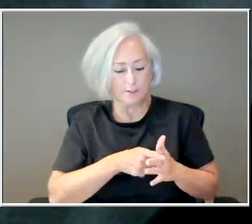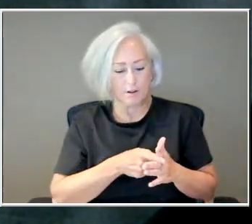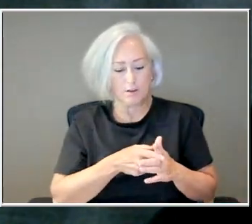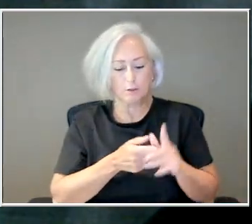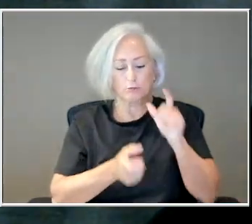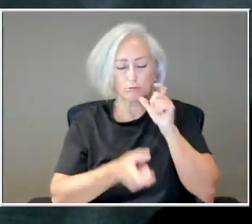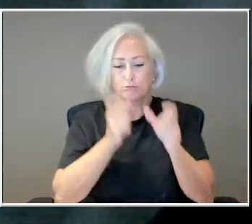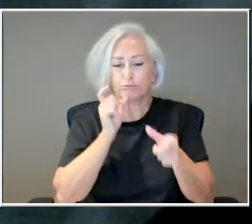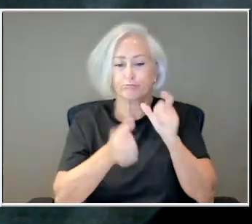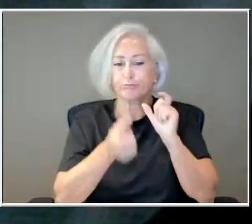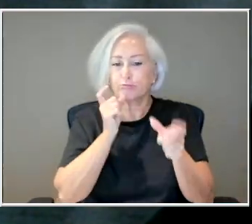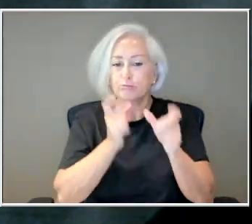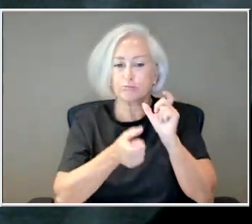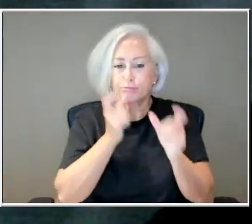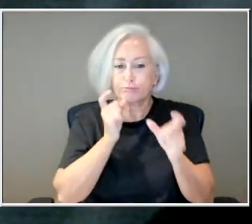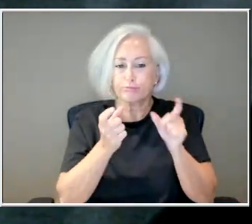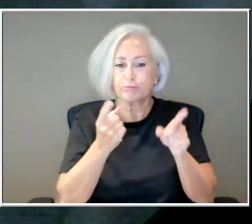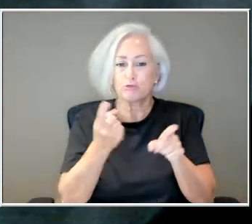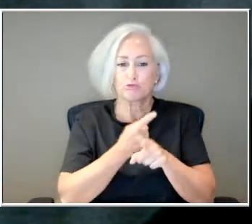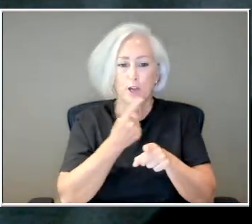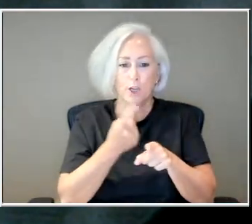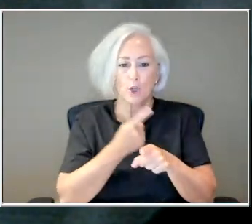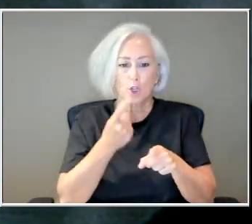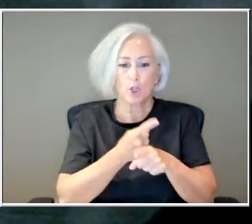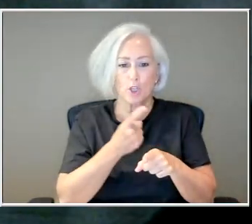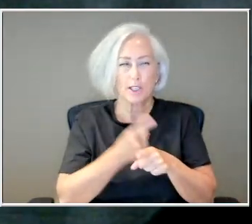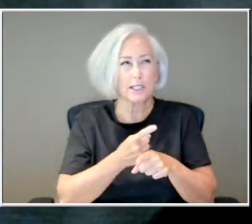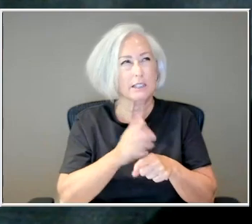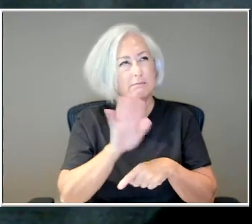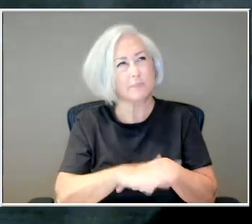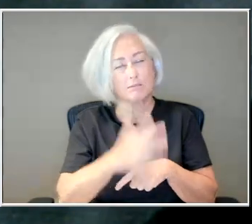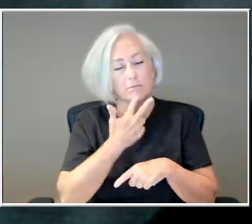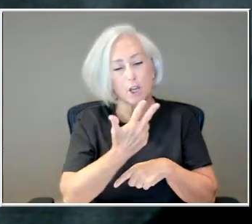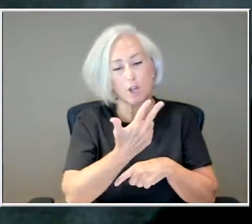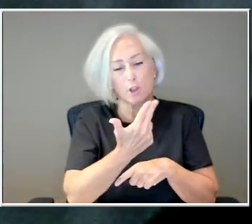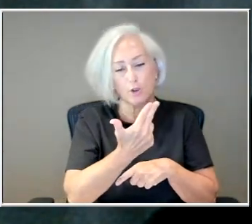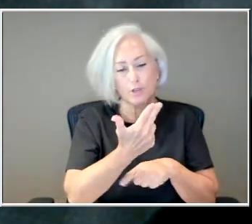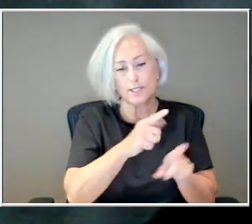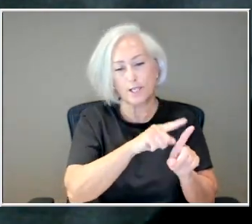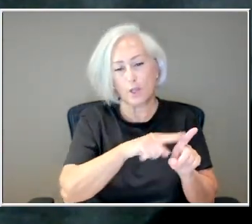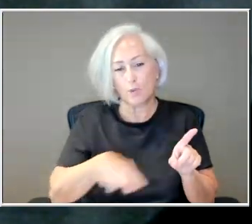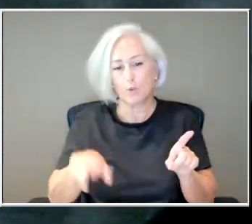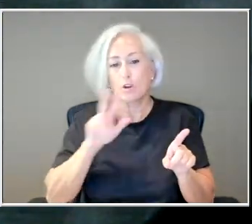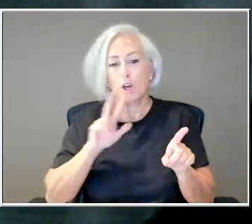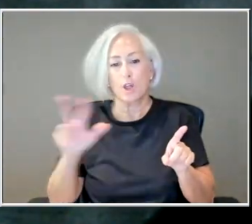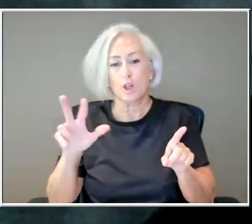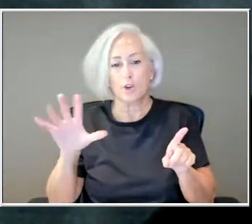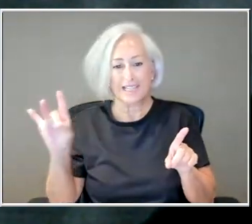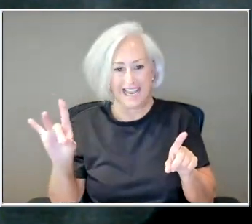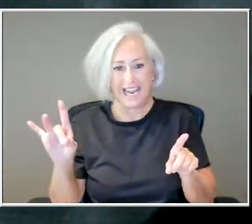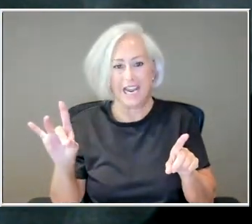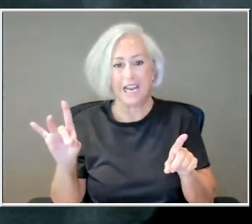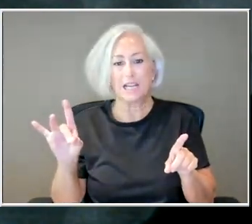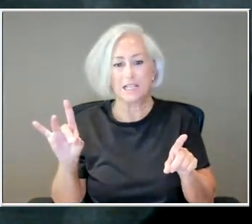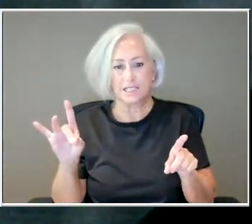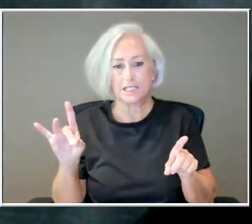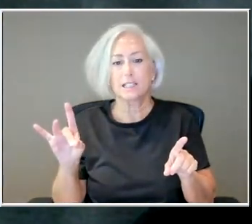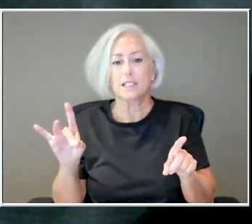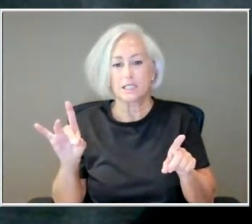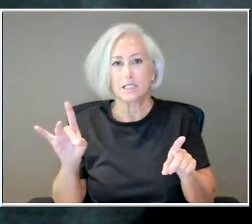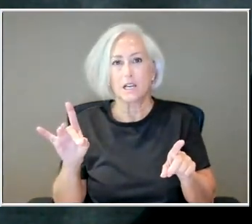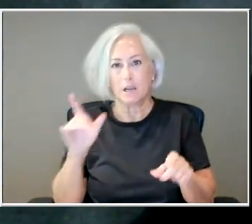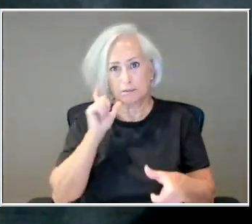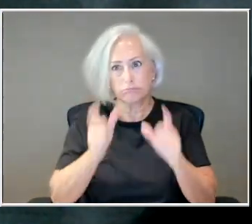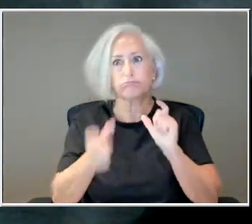regularly from between the ages of about 13 to 38. I was more often than not drinking pretty